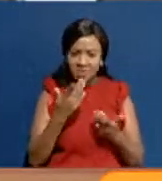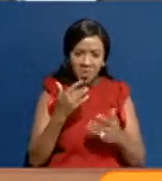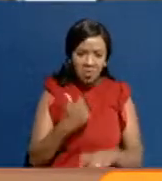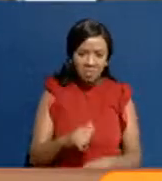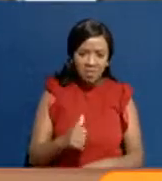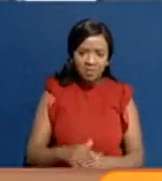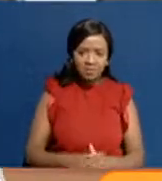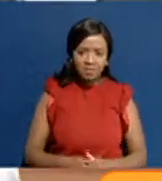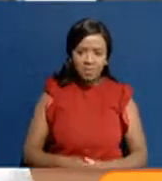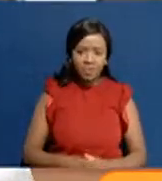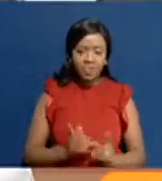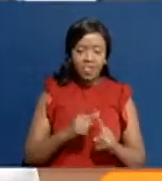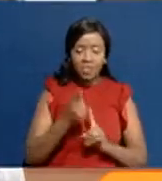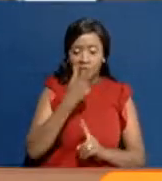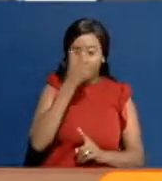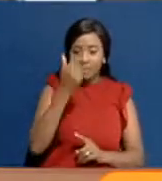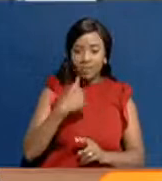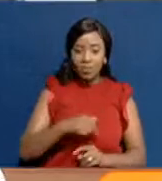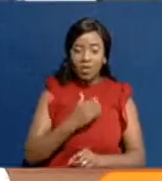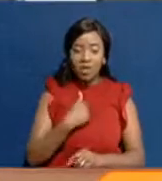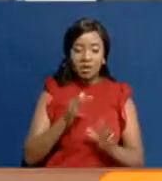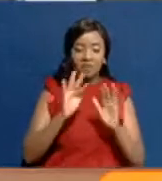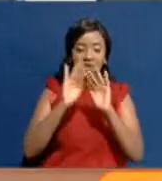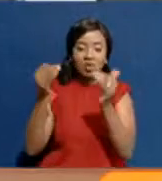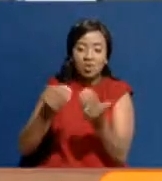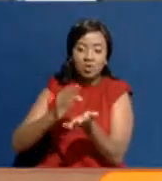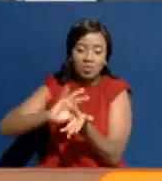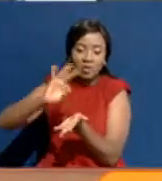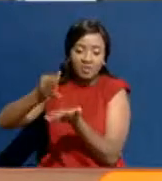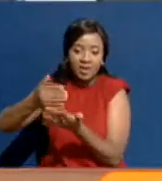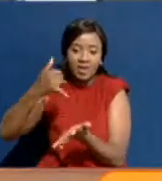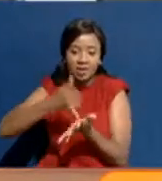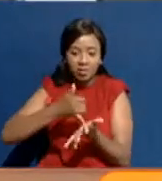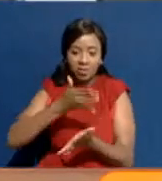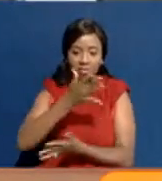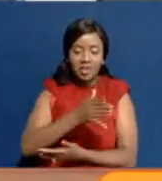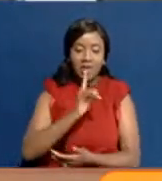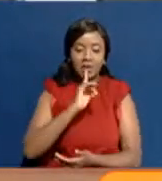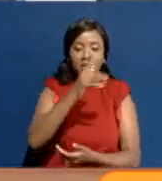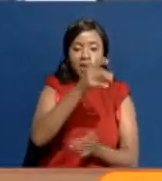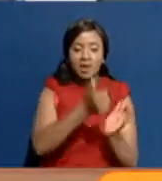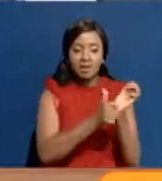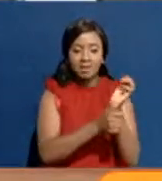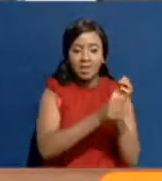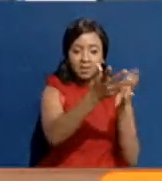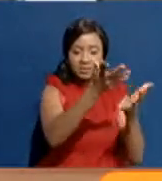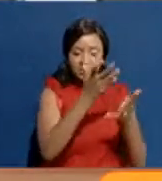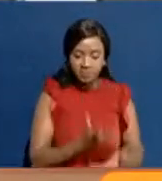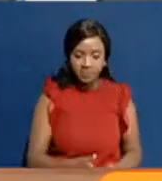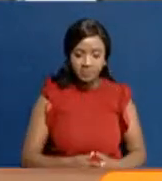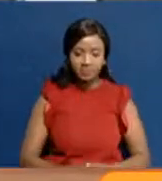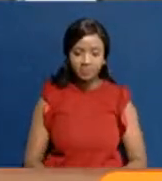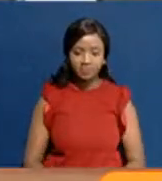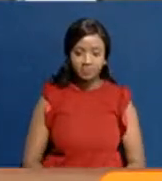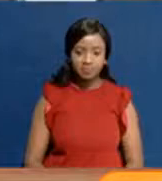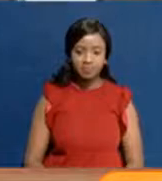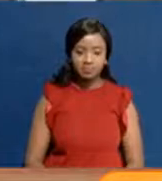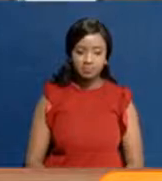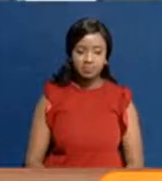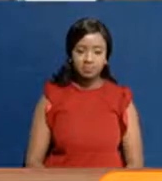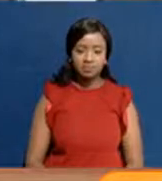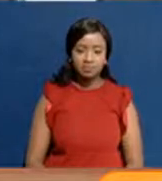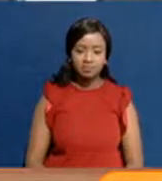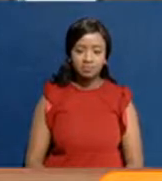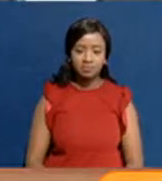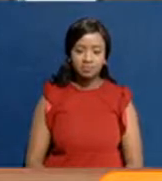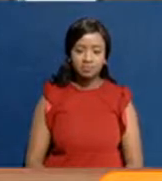but because we don't have global fund in the importation of maize to blow the whistle. Yes, to say how